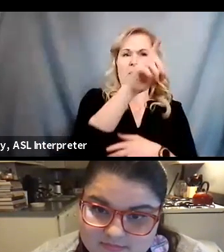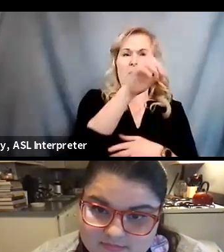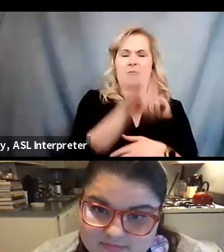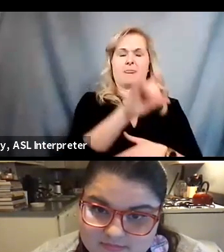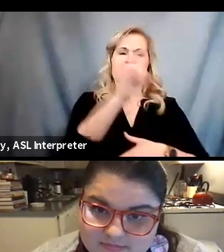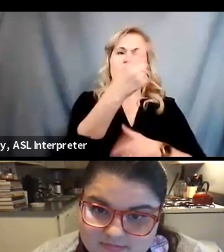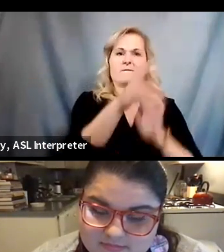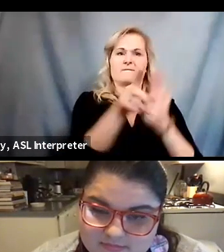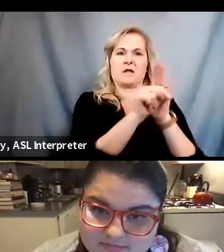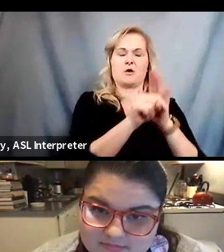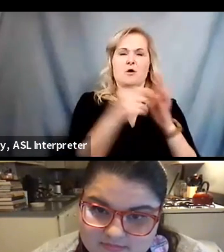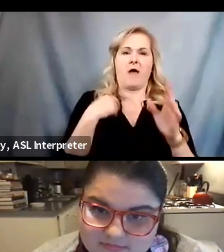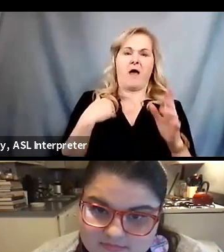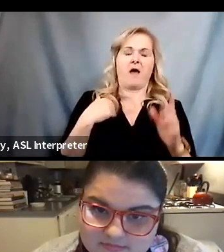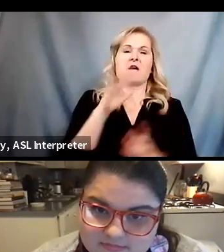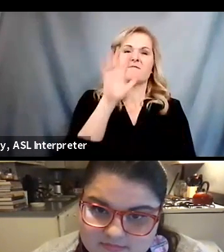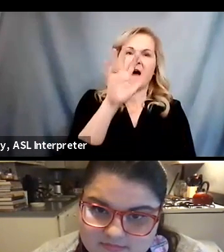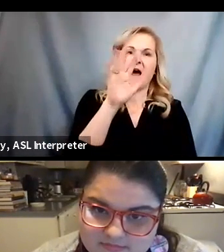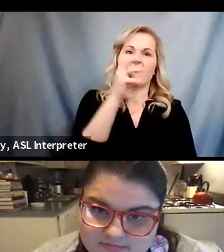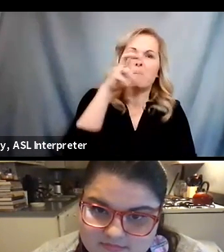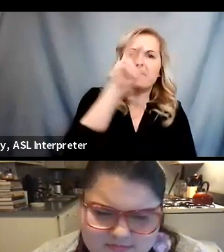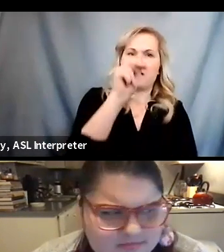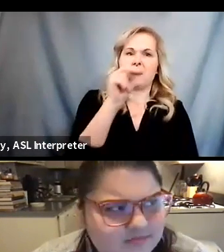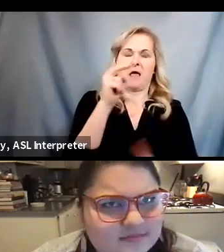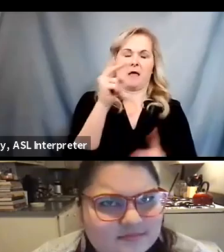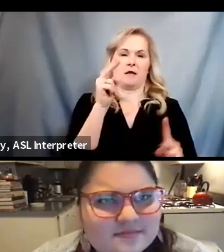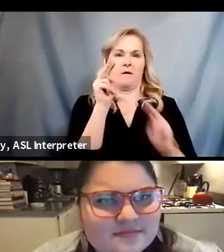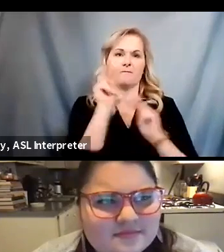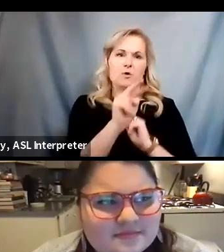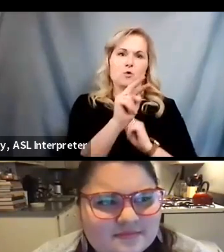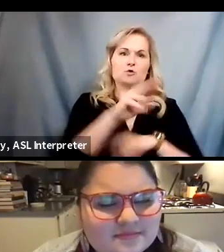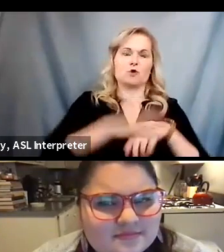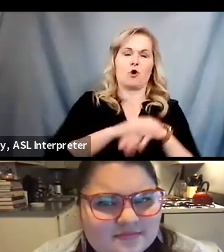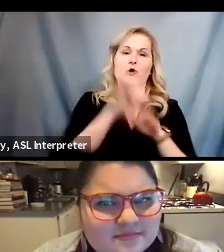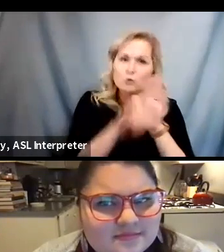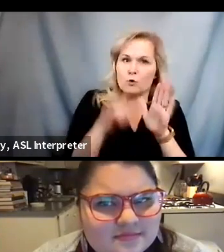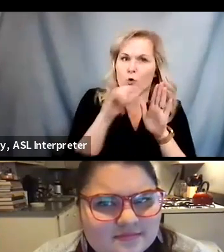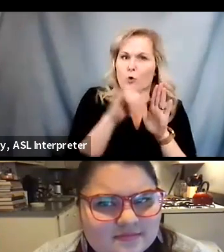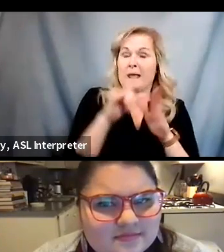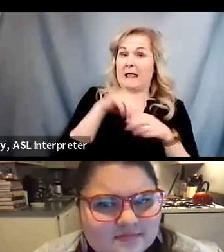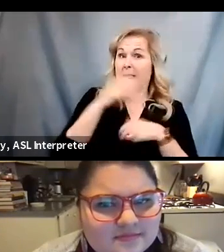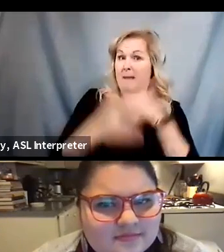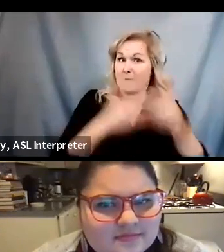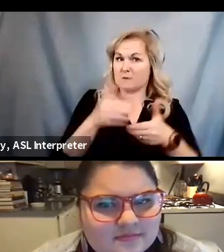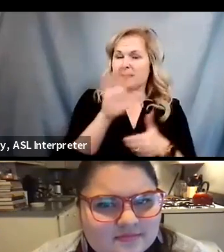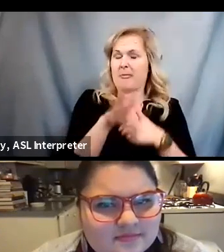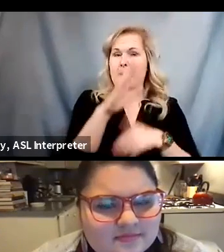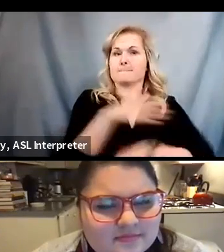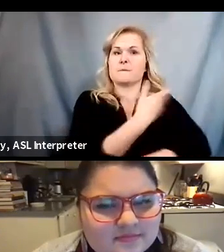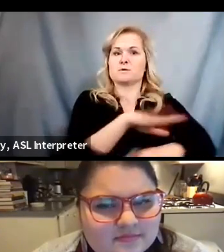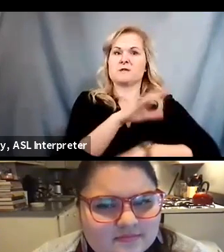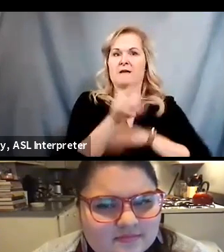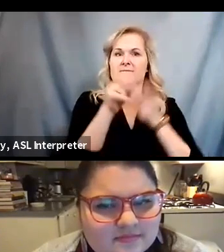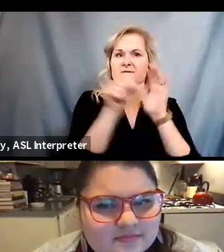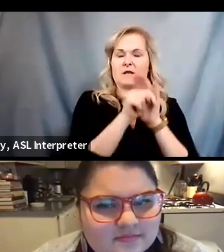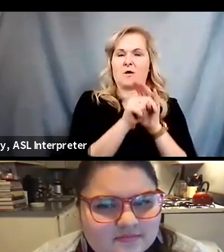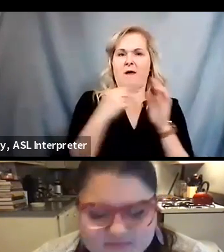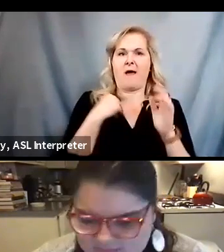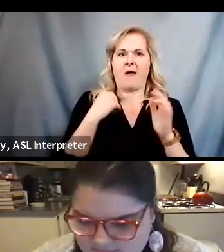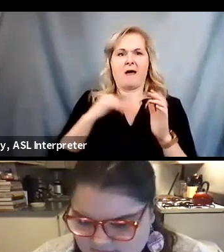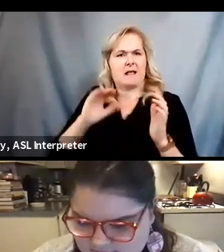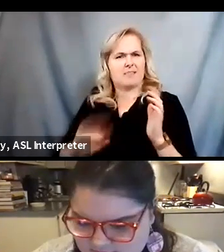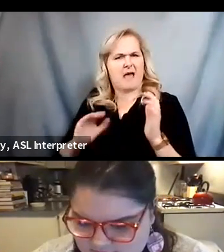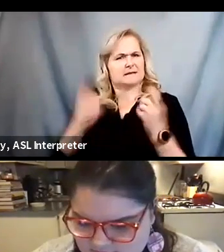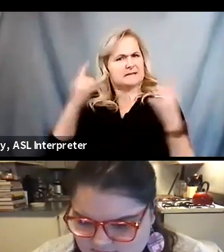hit 5 billion views on YouTube. In the process, the music video reached a less celebrated